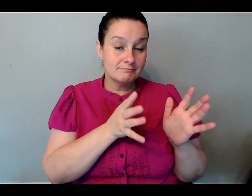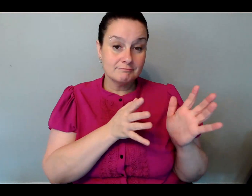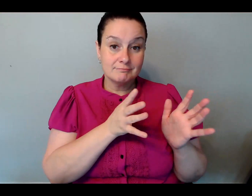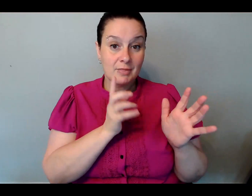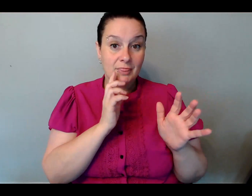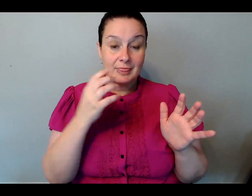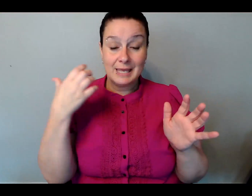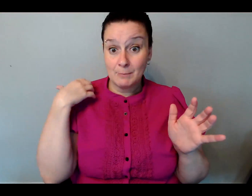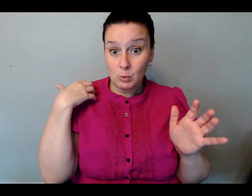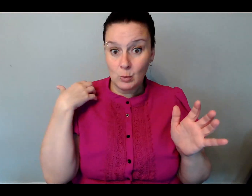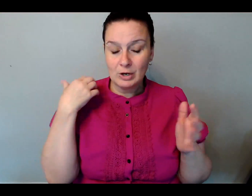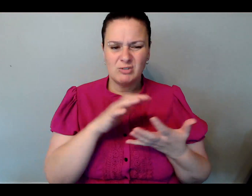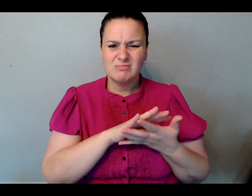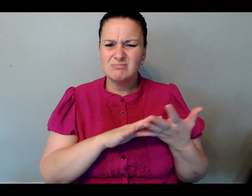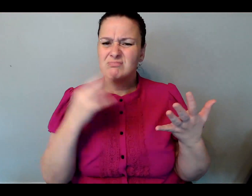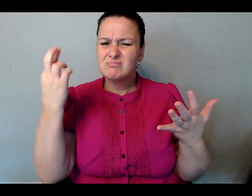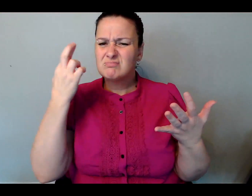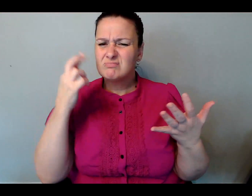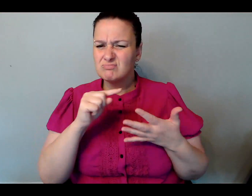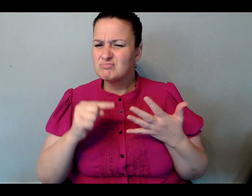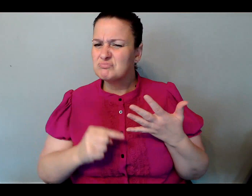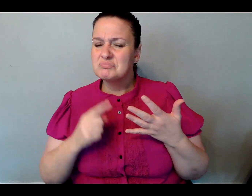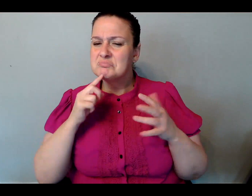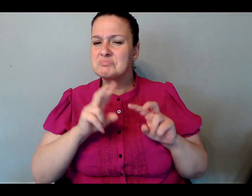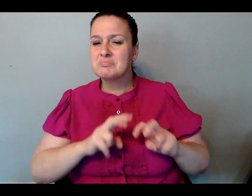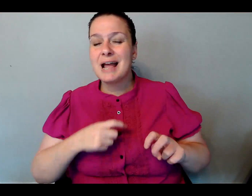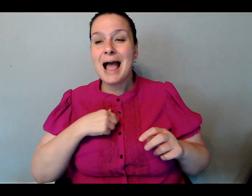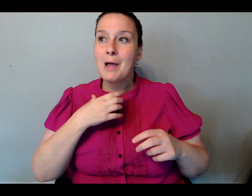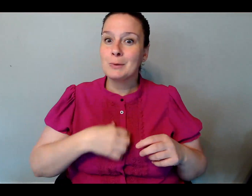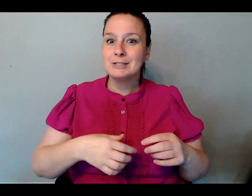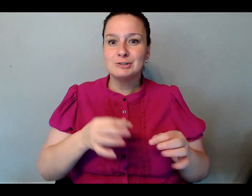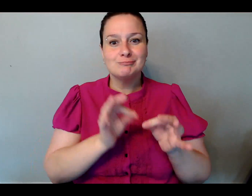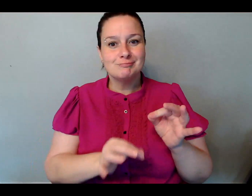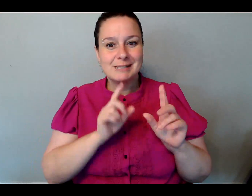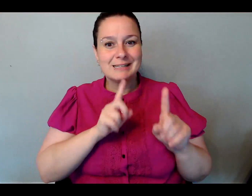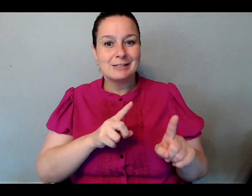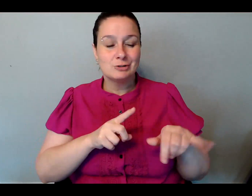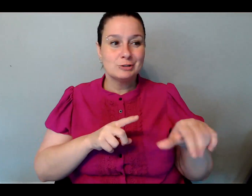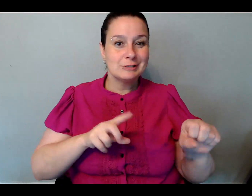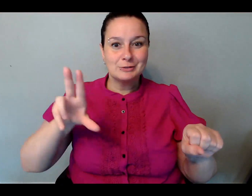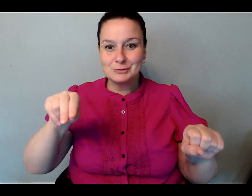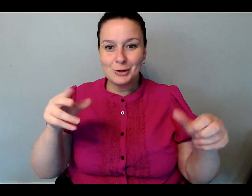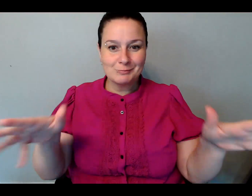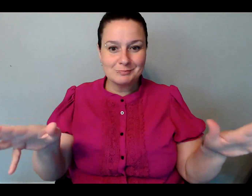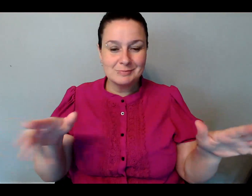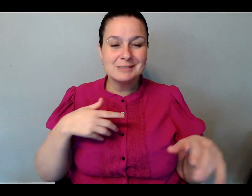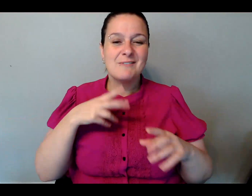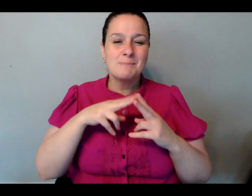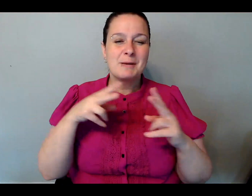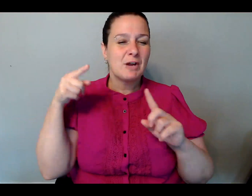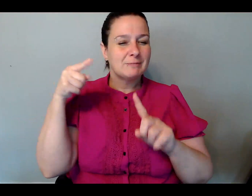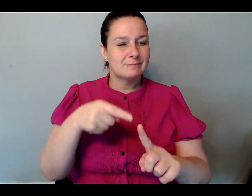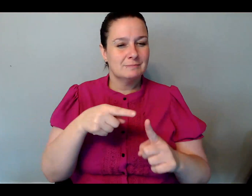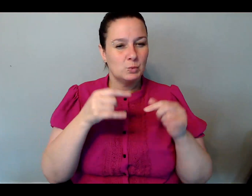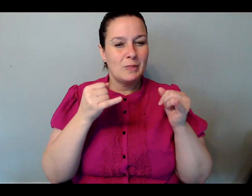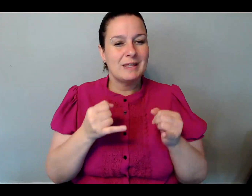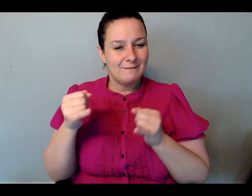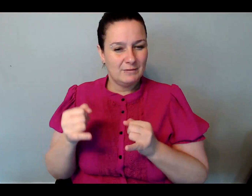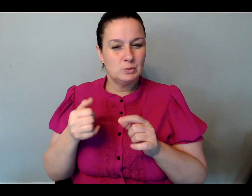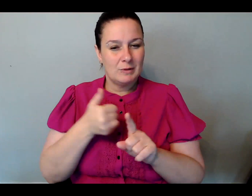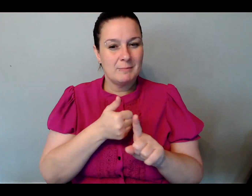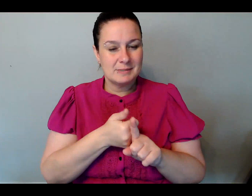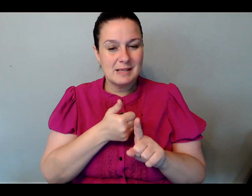employer. I feel like I wish it was an easier answer. I feel like it's such a specific question to the individual.